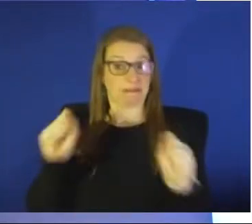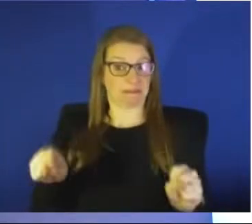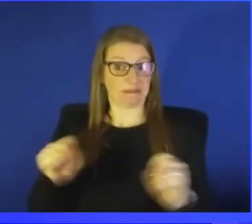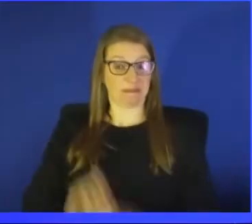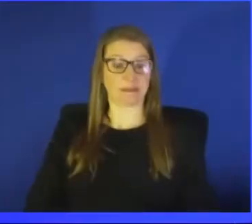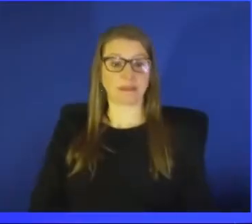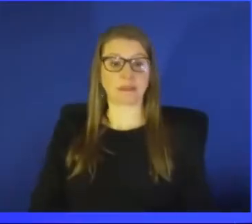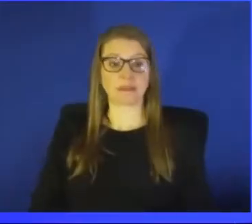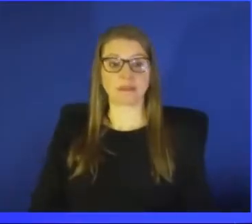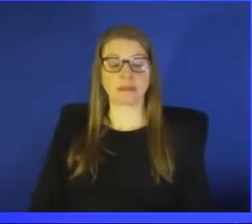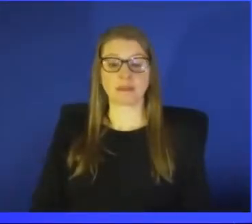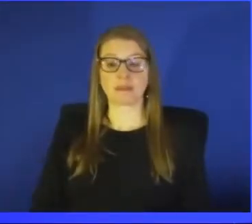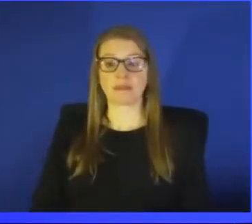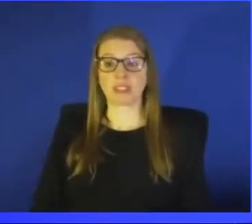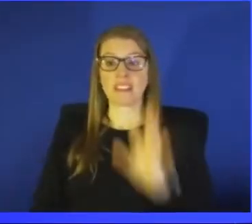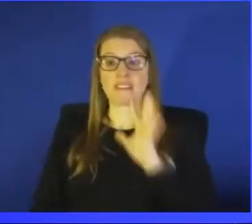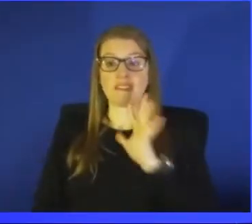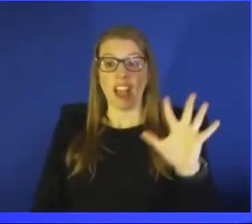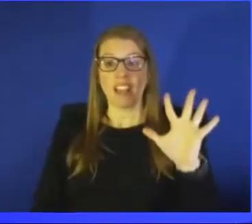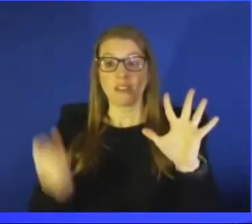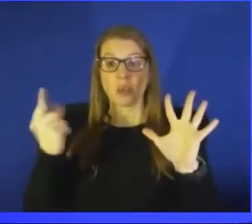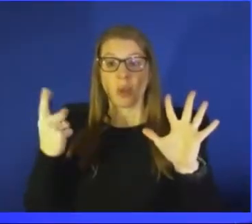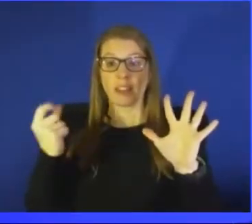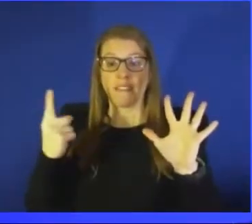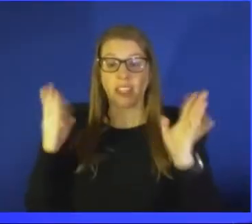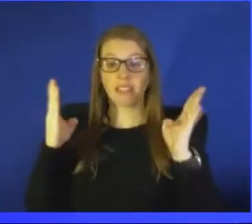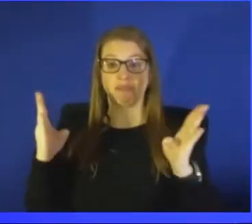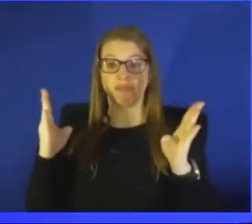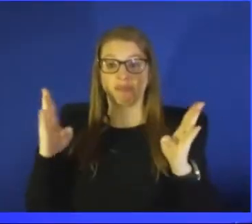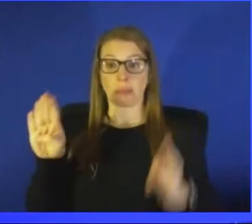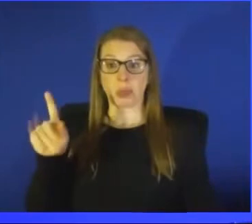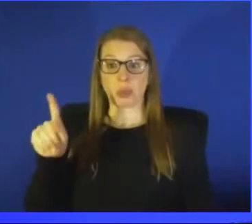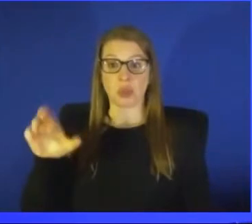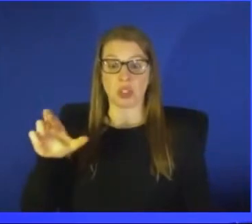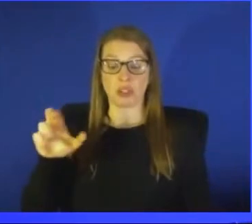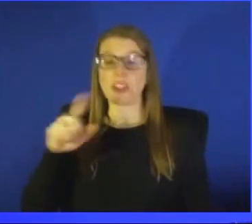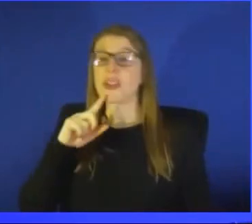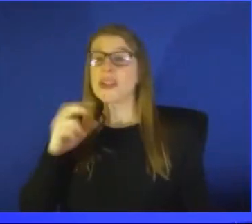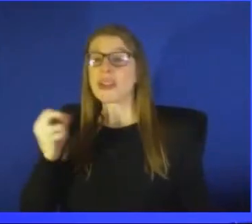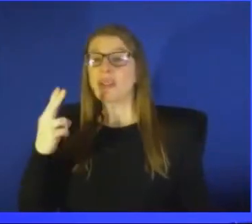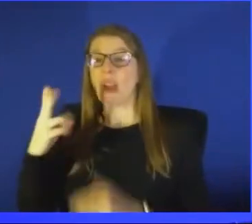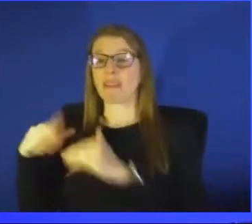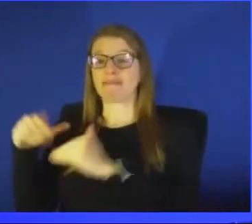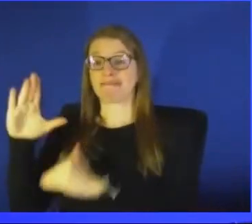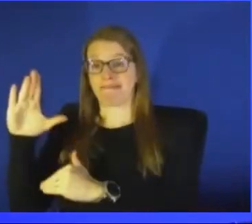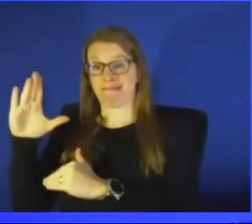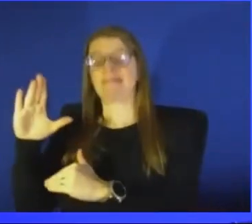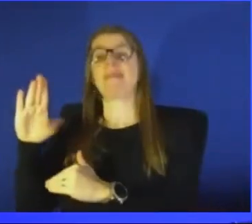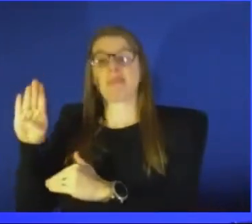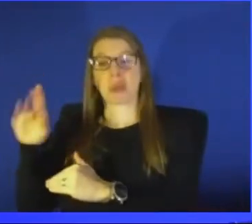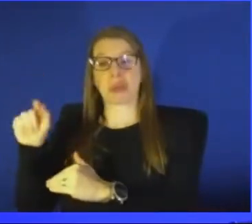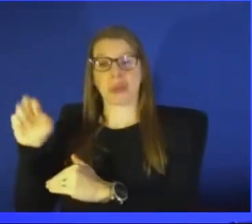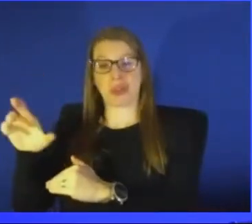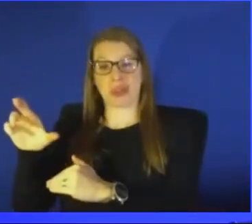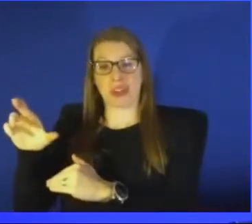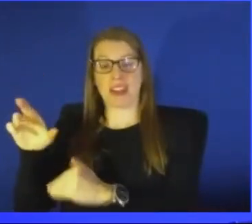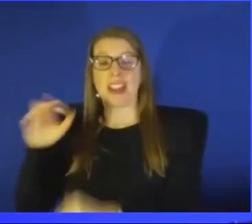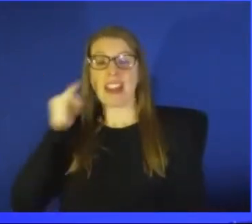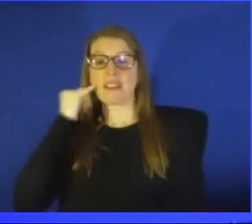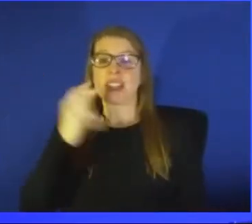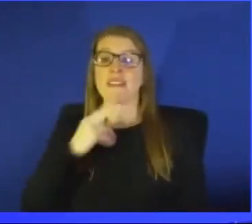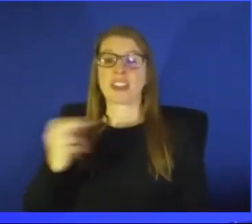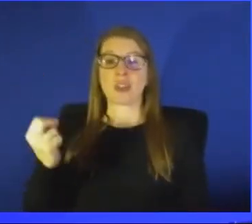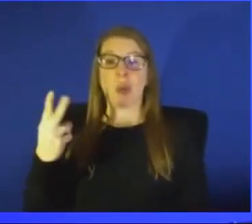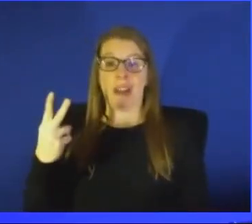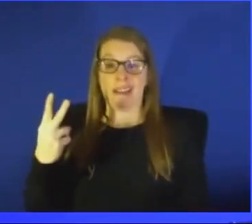11 booster, and remember, boosters can be given from 12 and up if you are 12 years old. And this kind of goes back to that first question we had. If you are 12